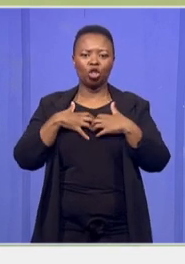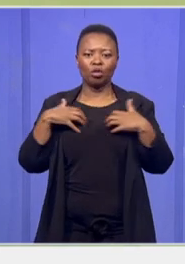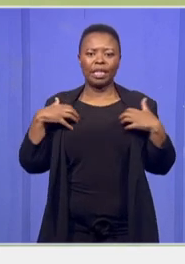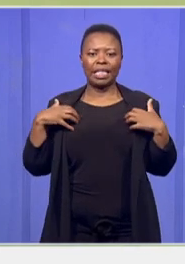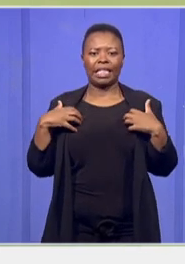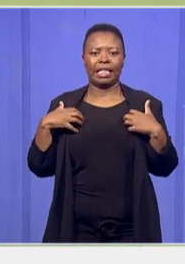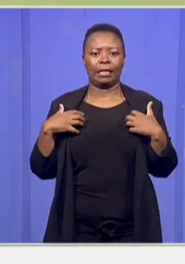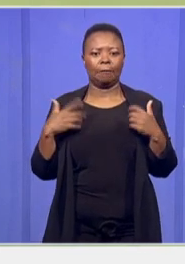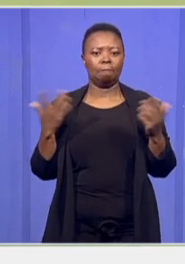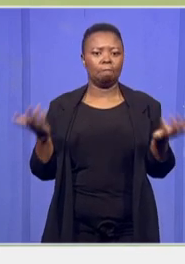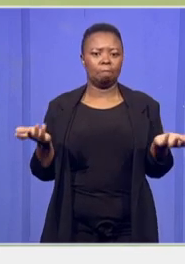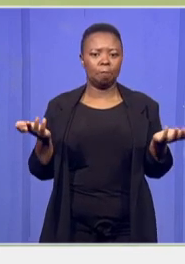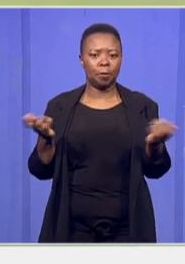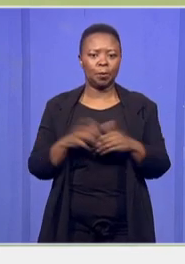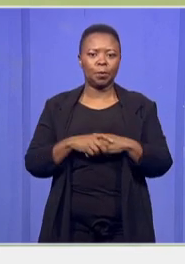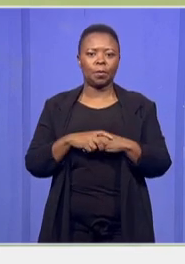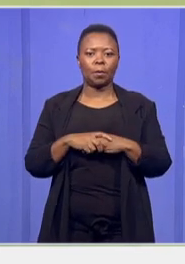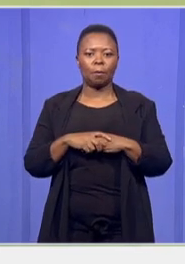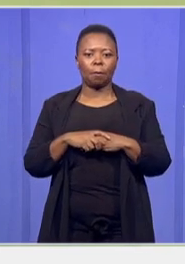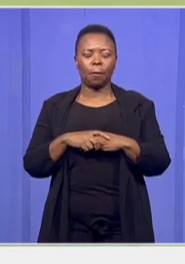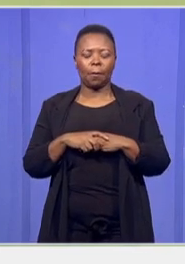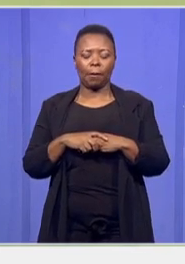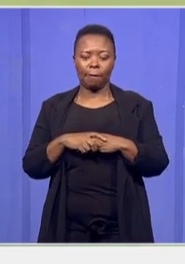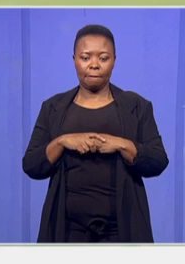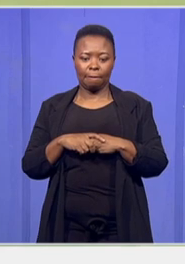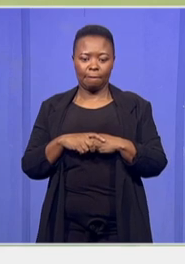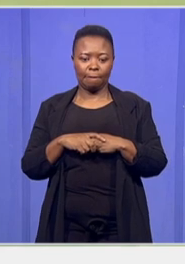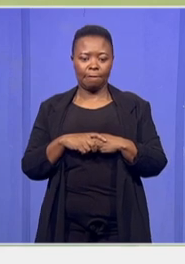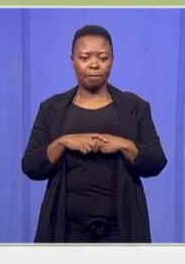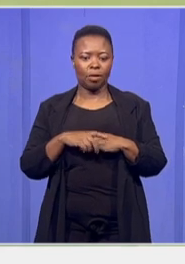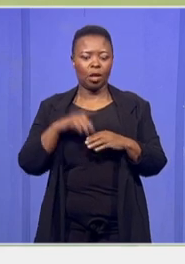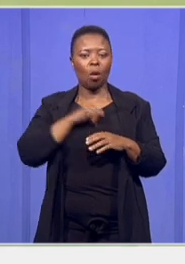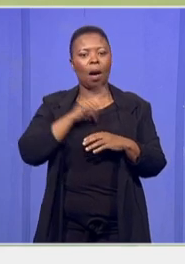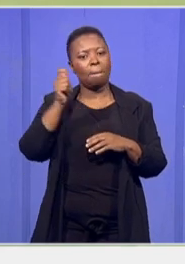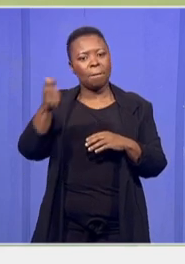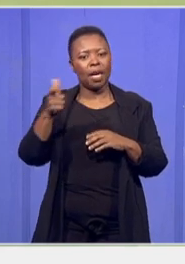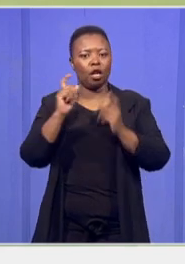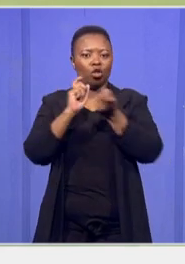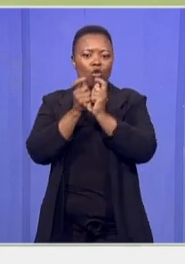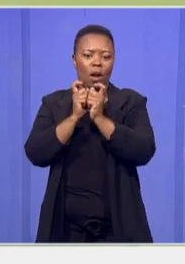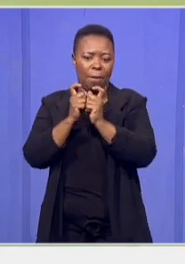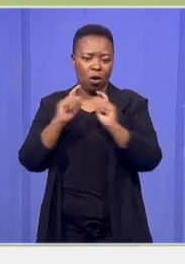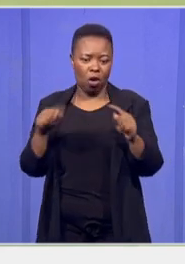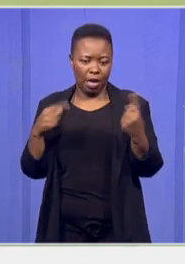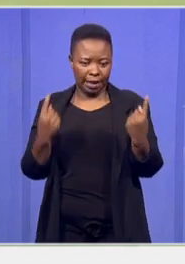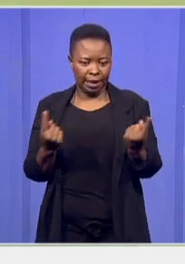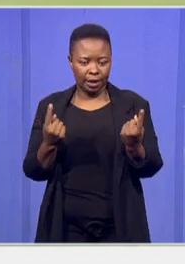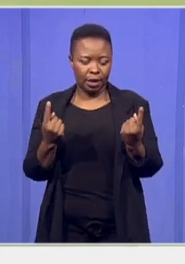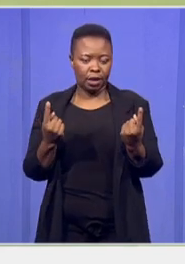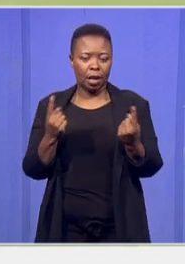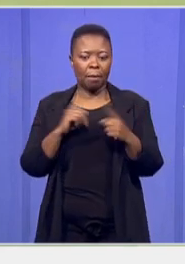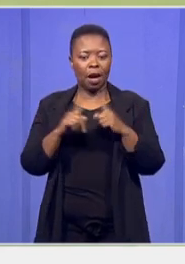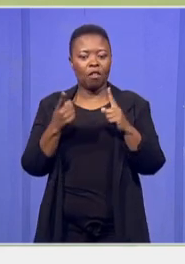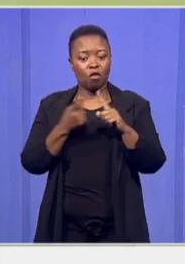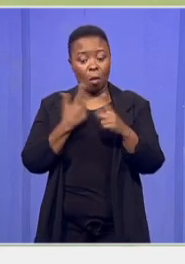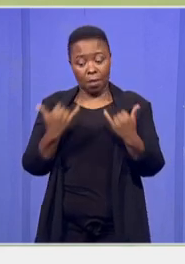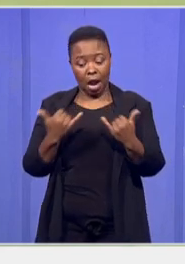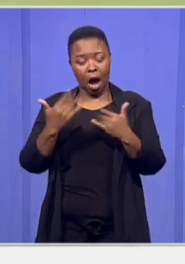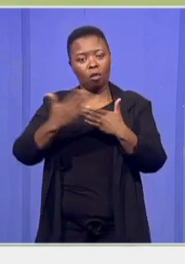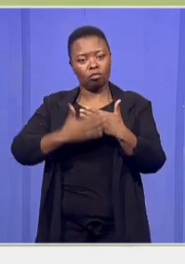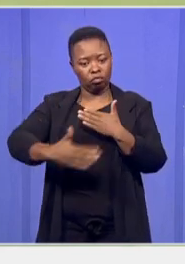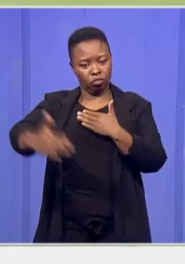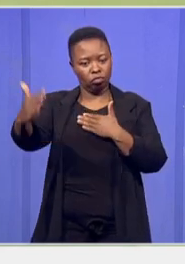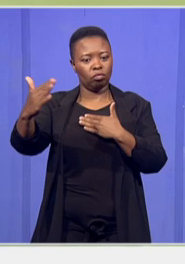not being able to play the tournament. So going forward now, I